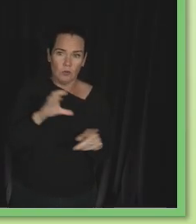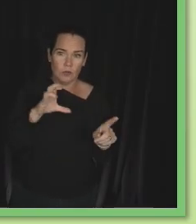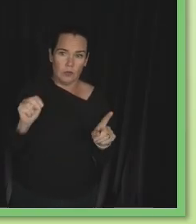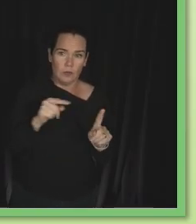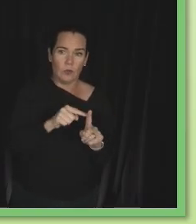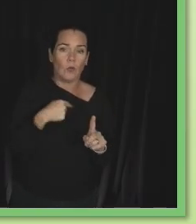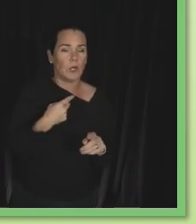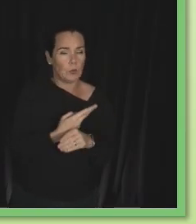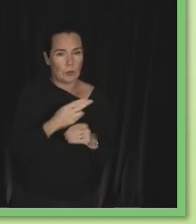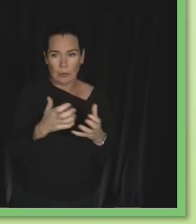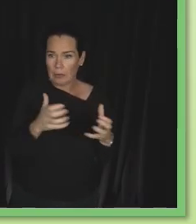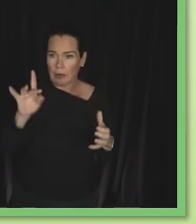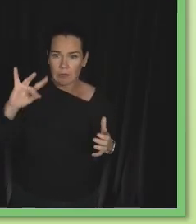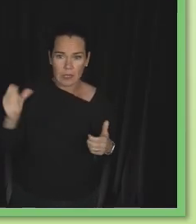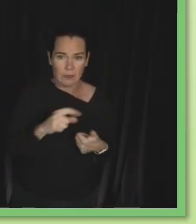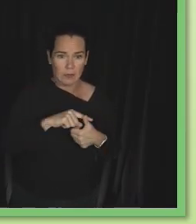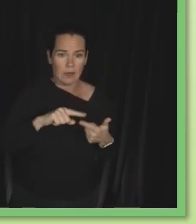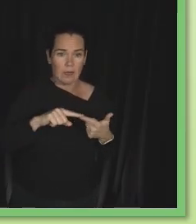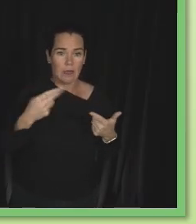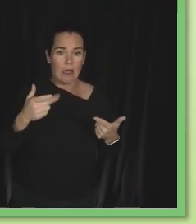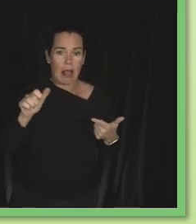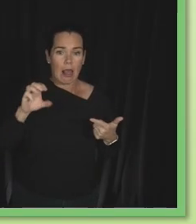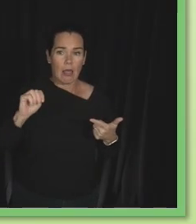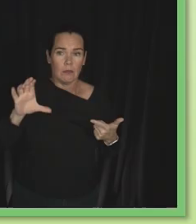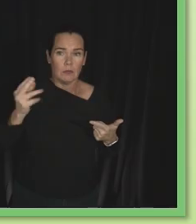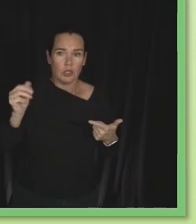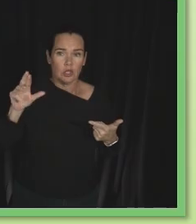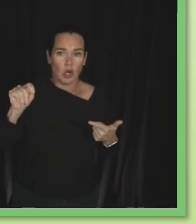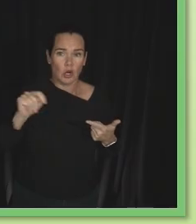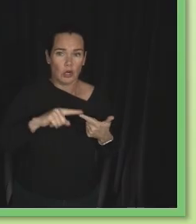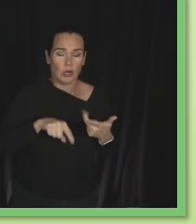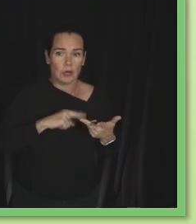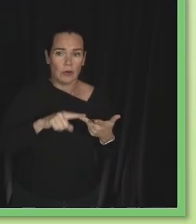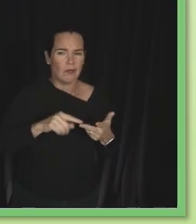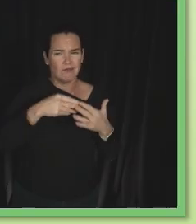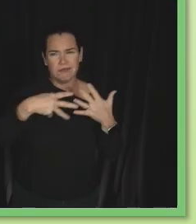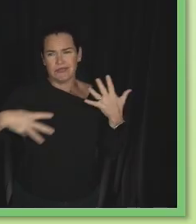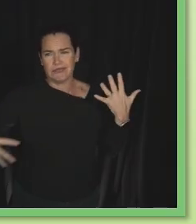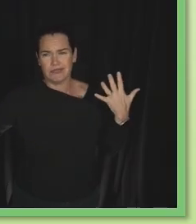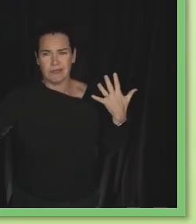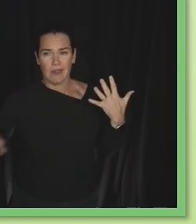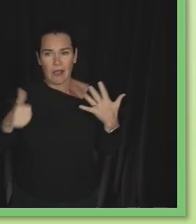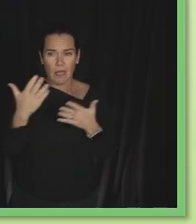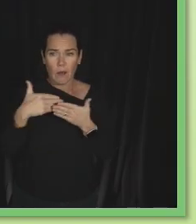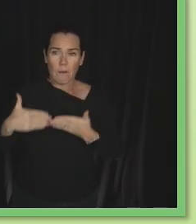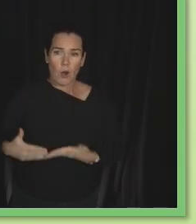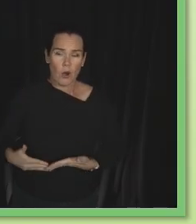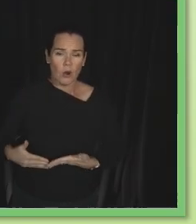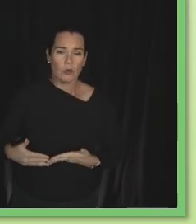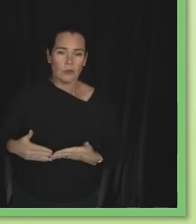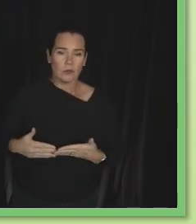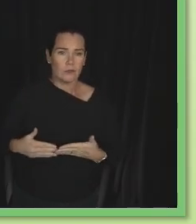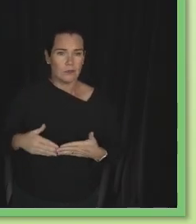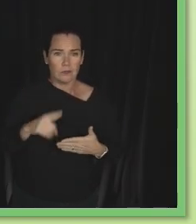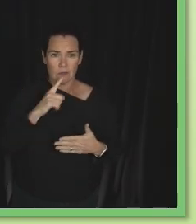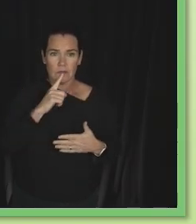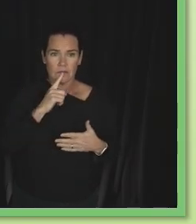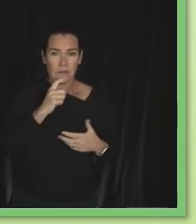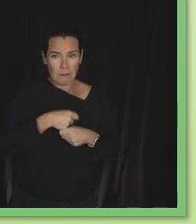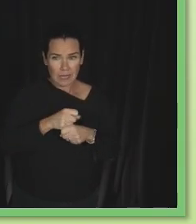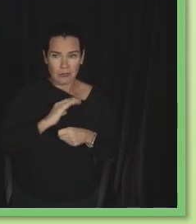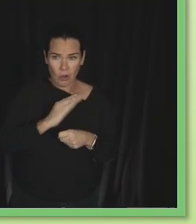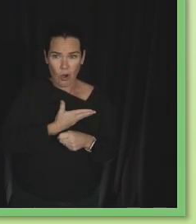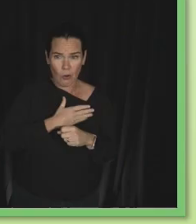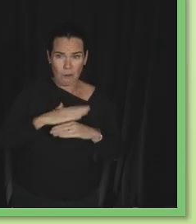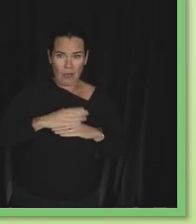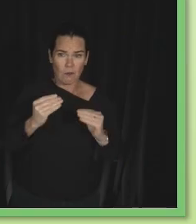of Kubernetes, the Helm chart, and many other components that makes this platform resilient. Thank